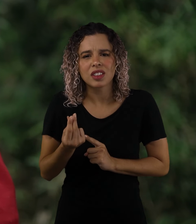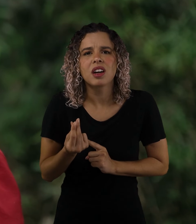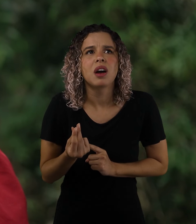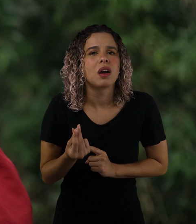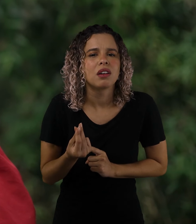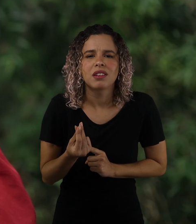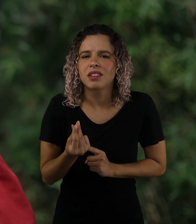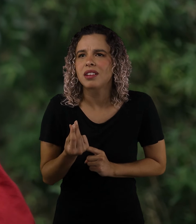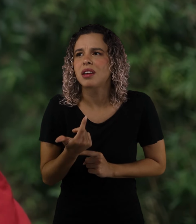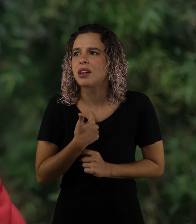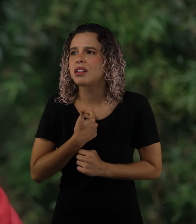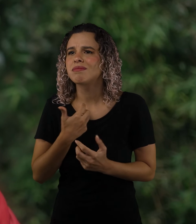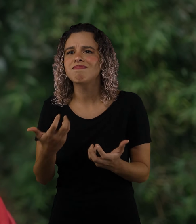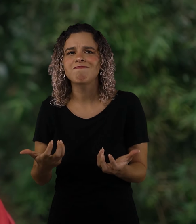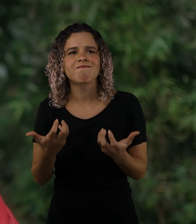not what I